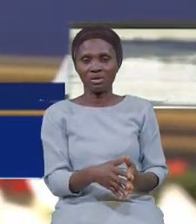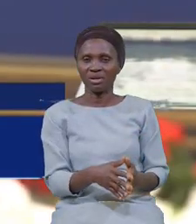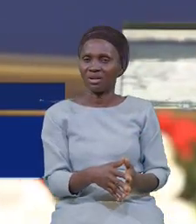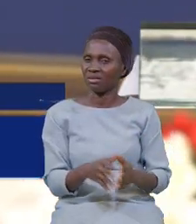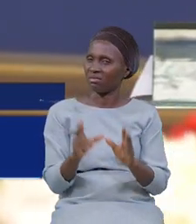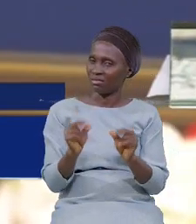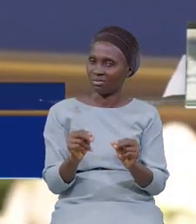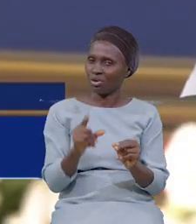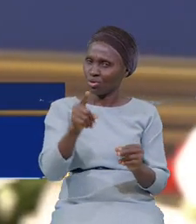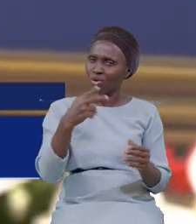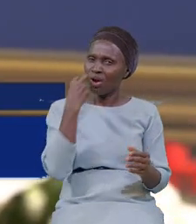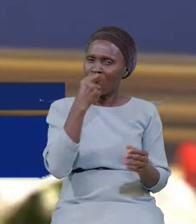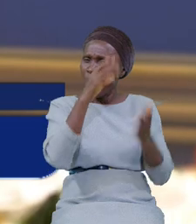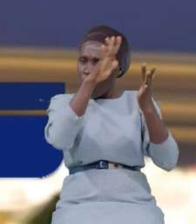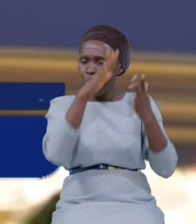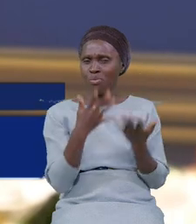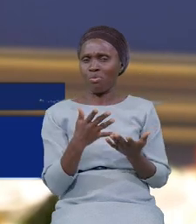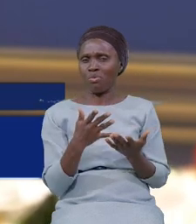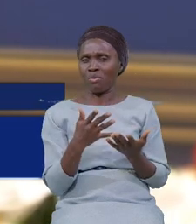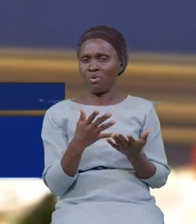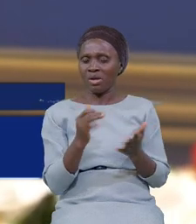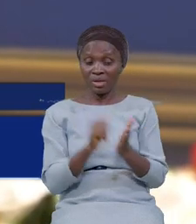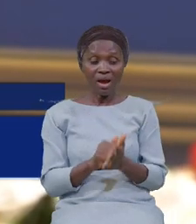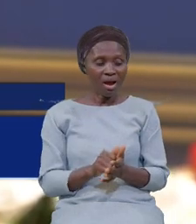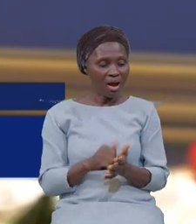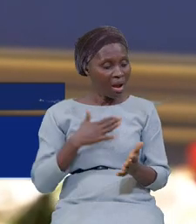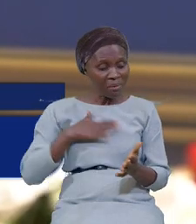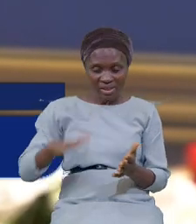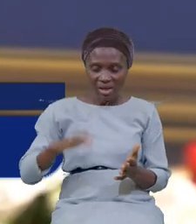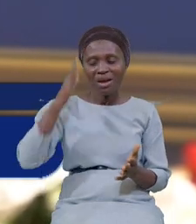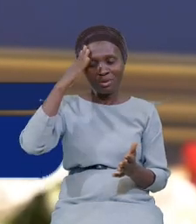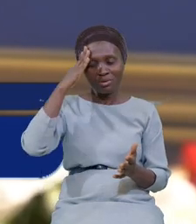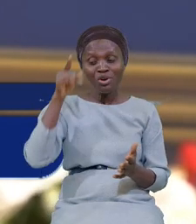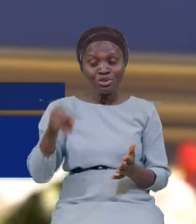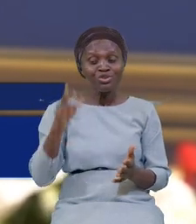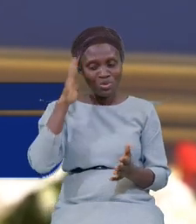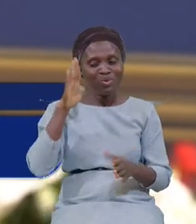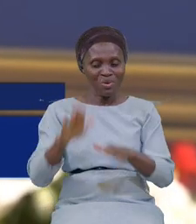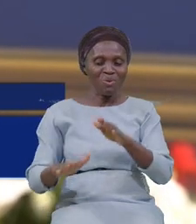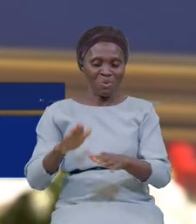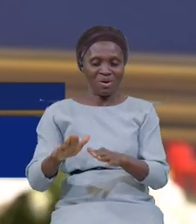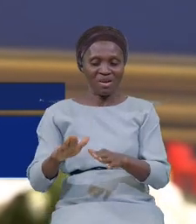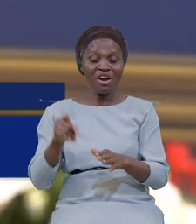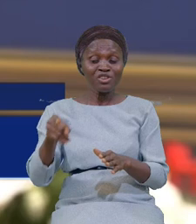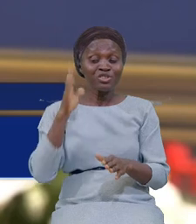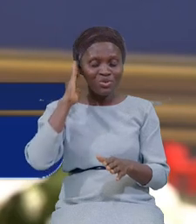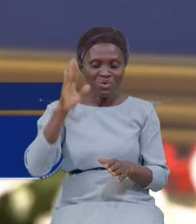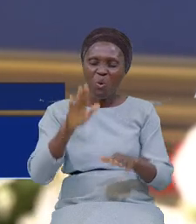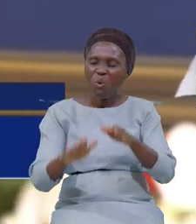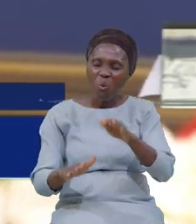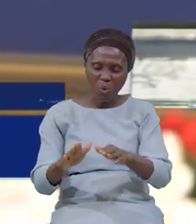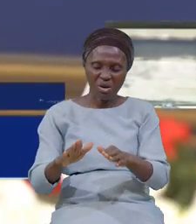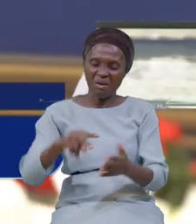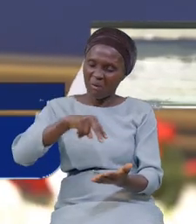him up, not just in walking, everything in life, in talking, in attitude,